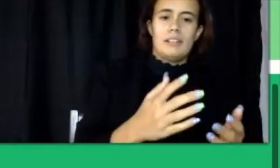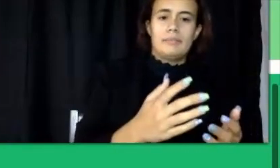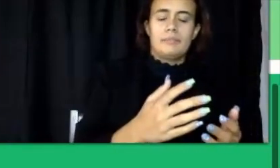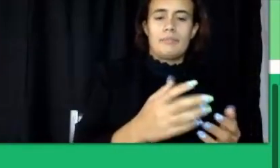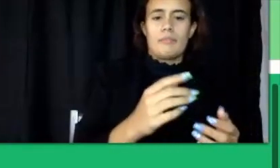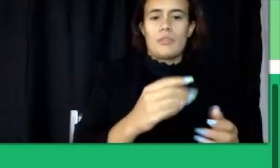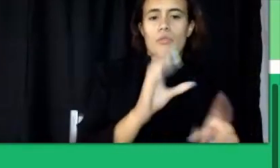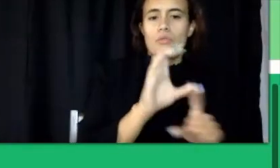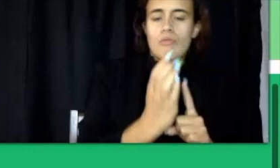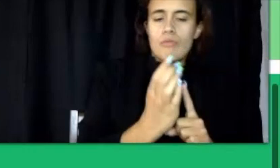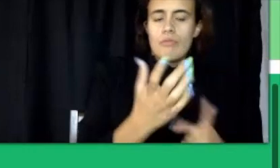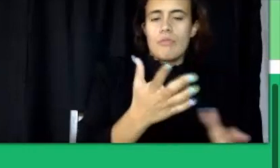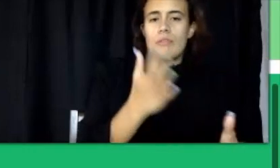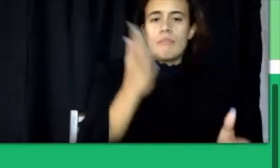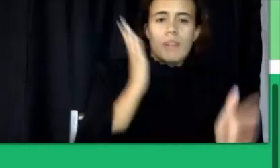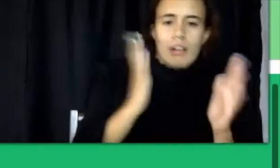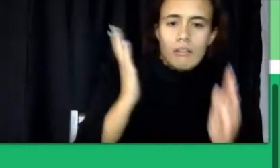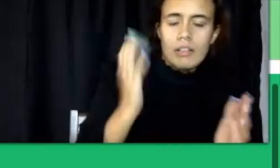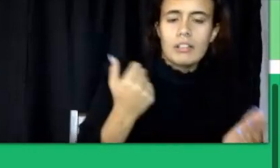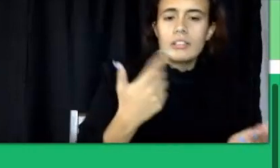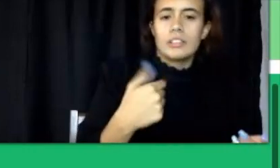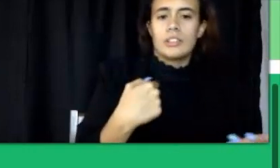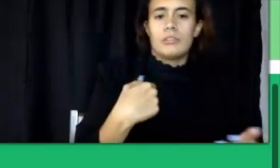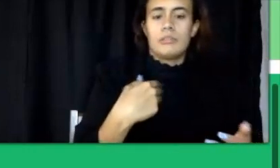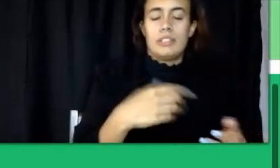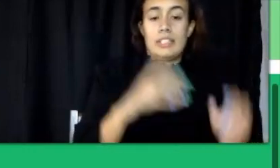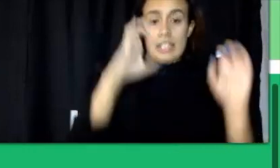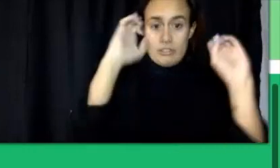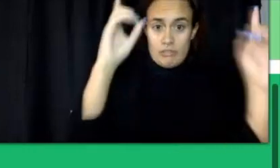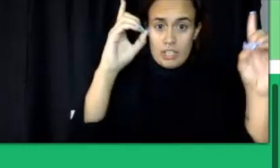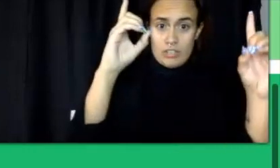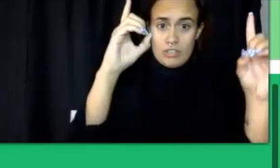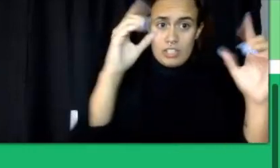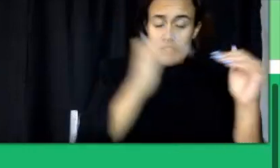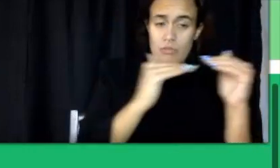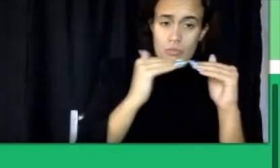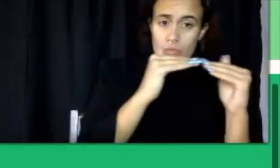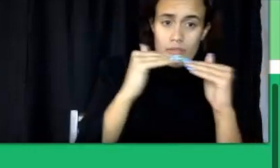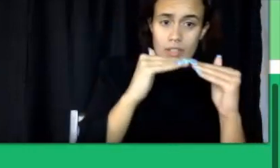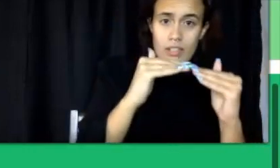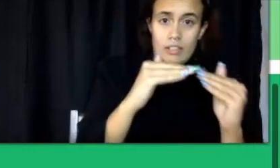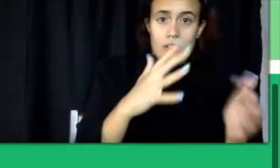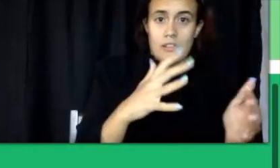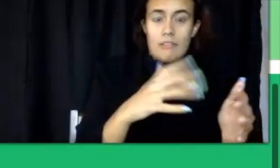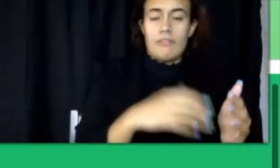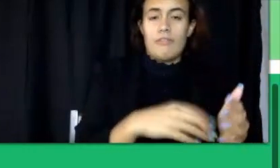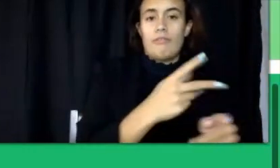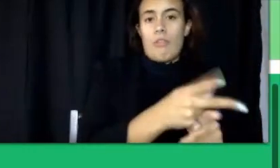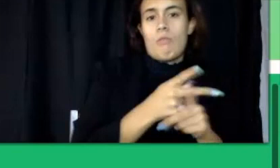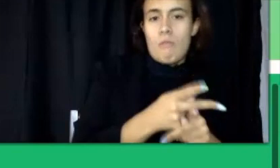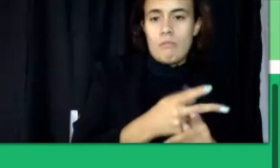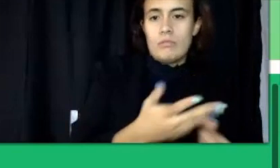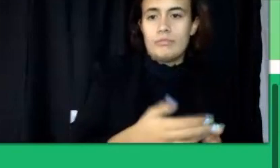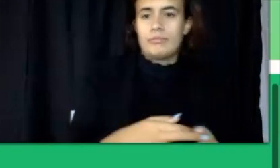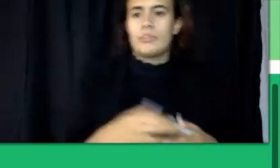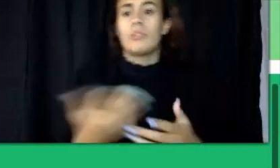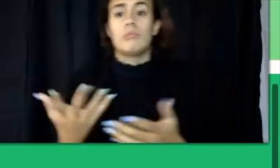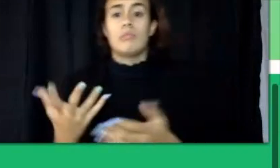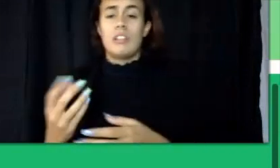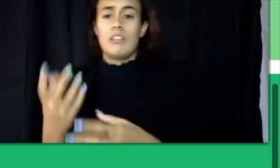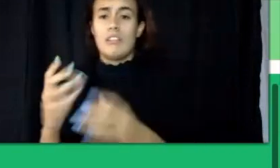advantage of us. I try to put it in the context of I took the educational equivalent of a subprime mortgage loan. A lot of the